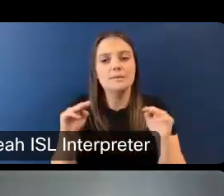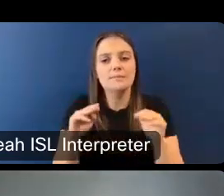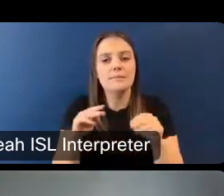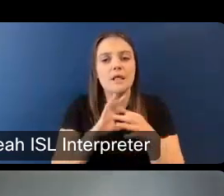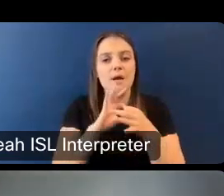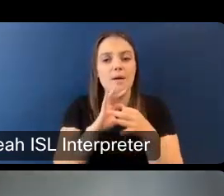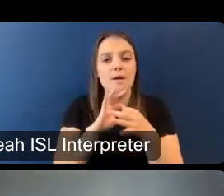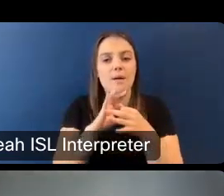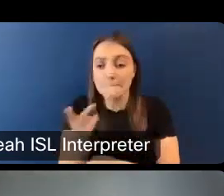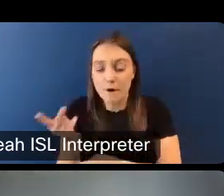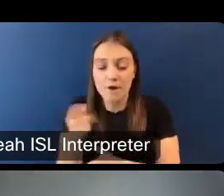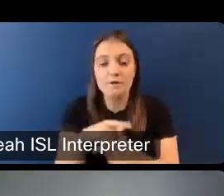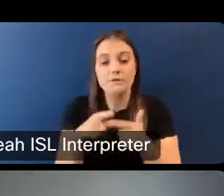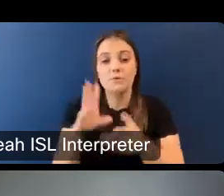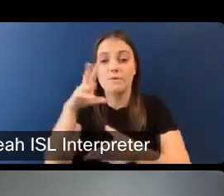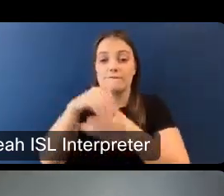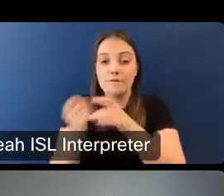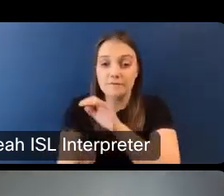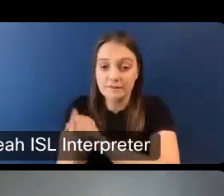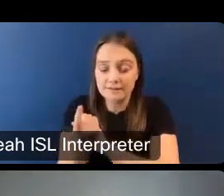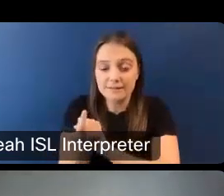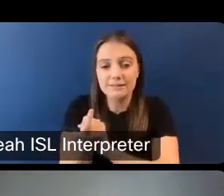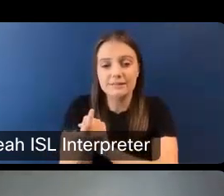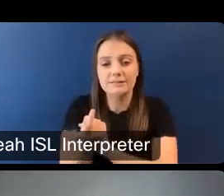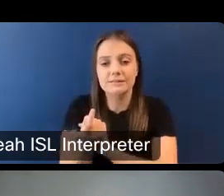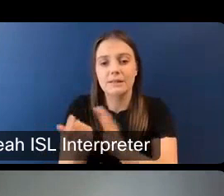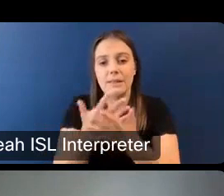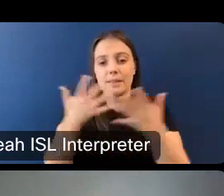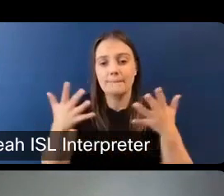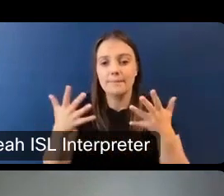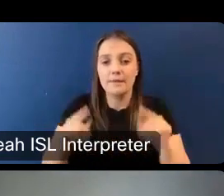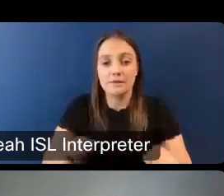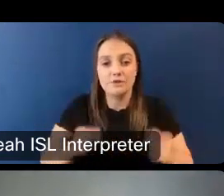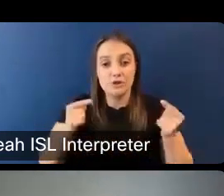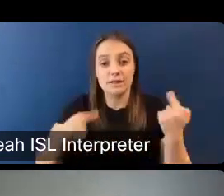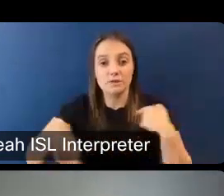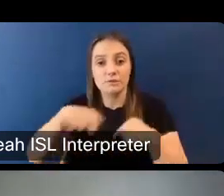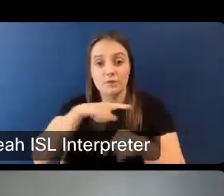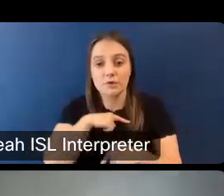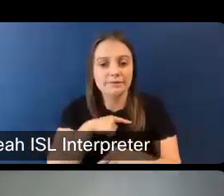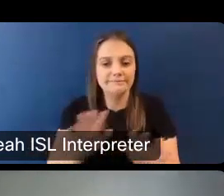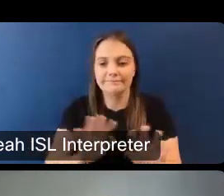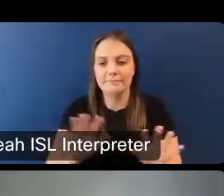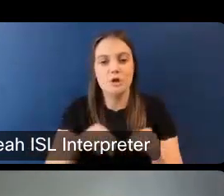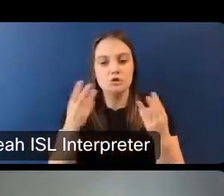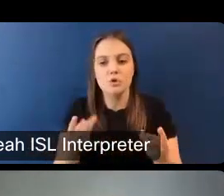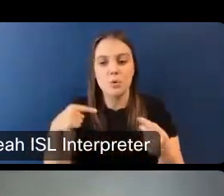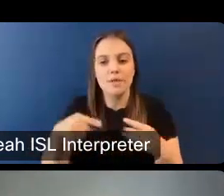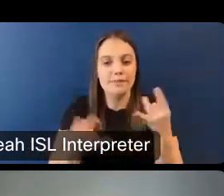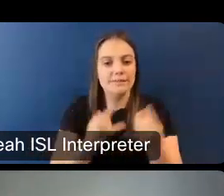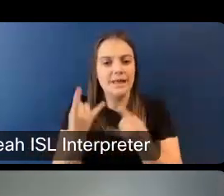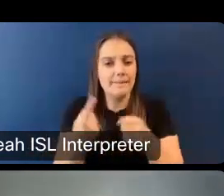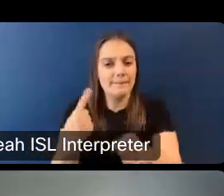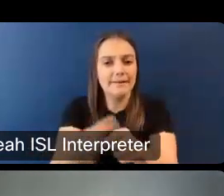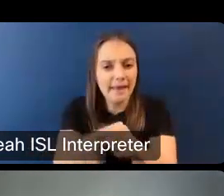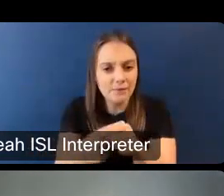who are involved in incidents, the key ask from them and the challenge they put to us, they don't want this to happen again. They want people to